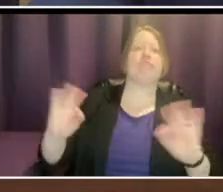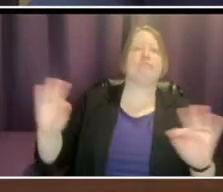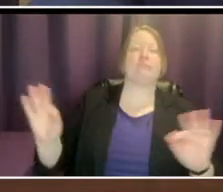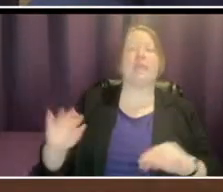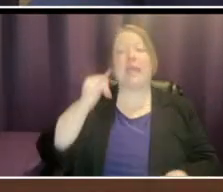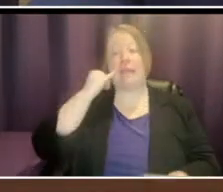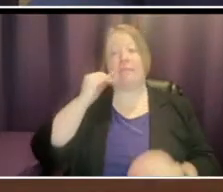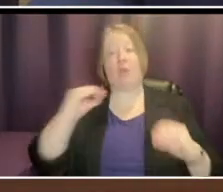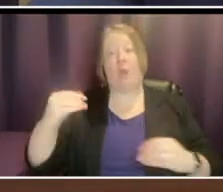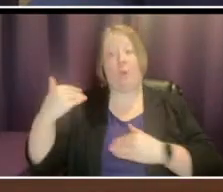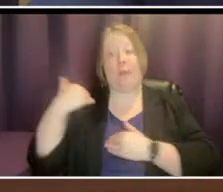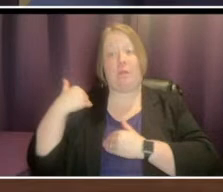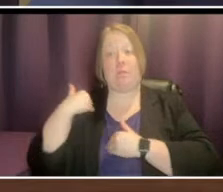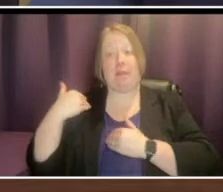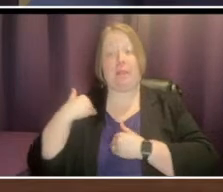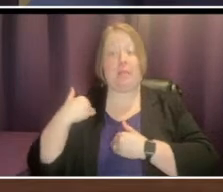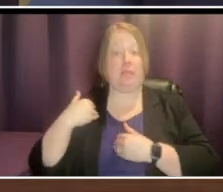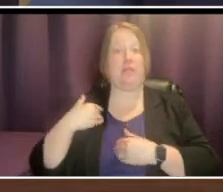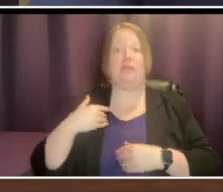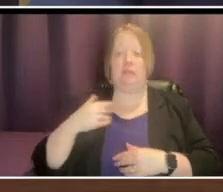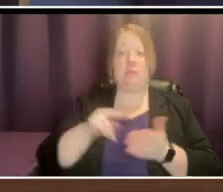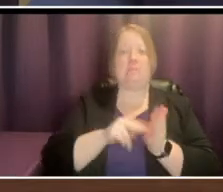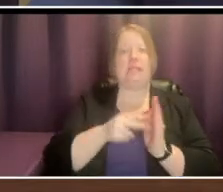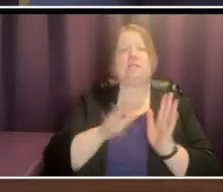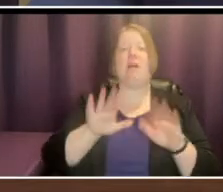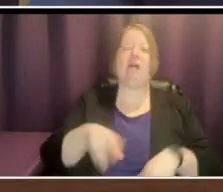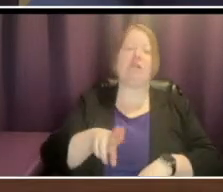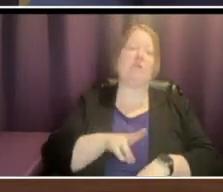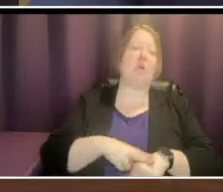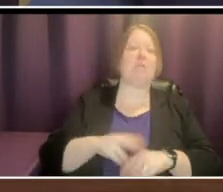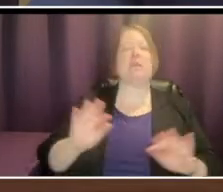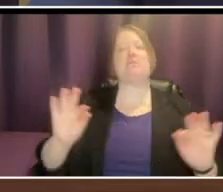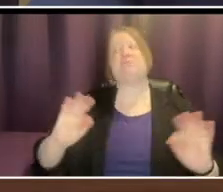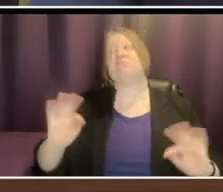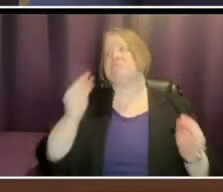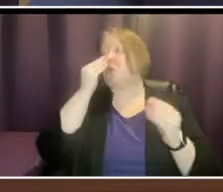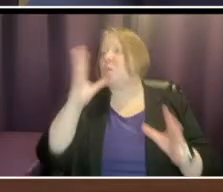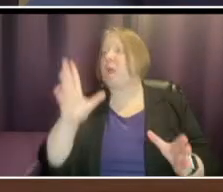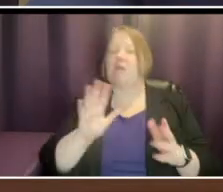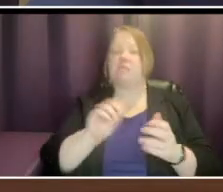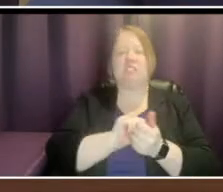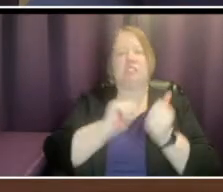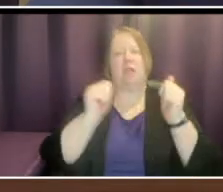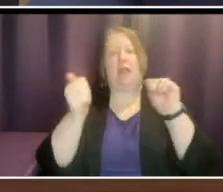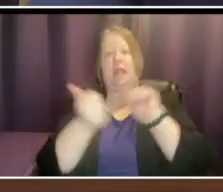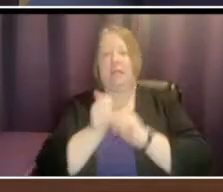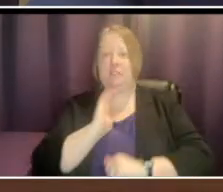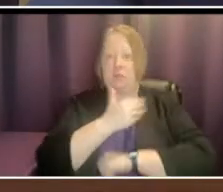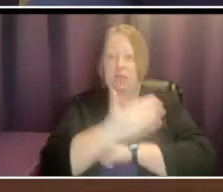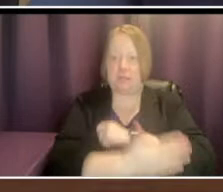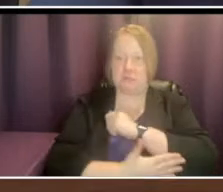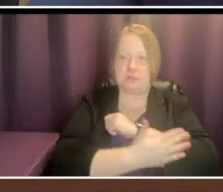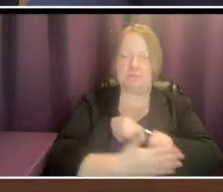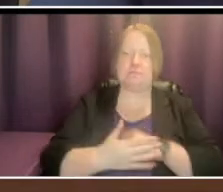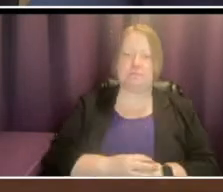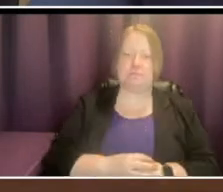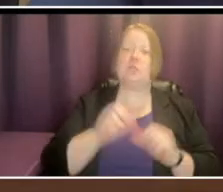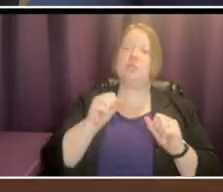recur. So as we watch the evidence today, please consider where our nation is in its